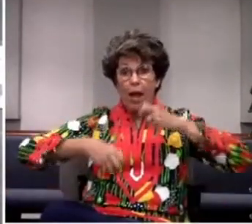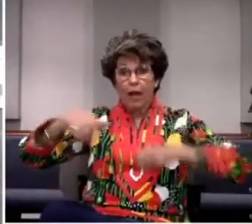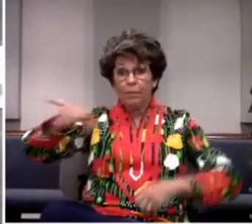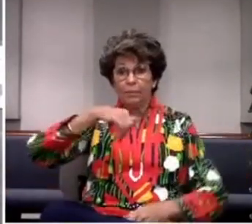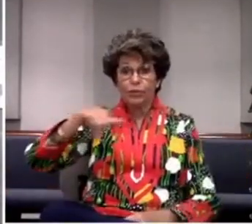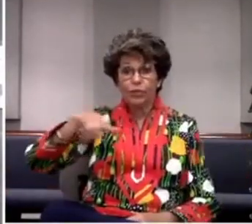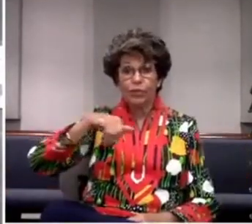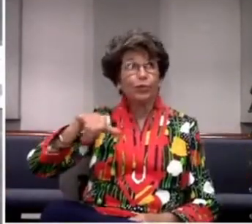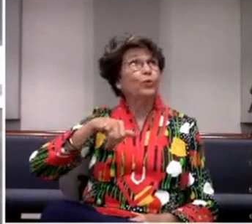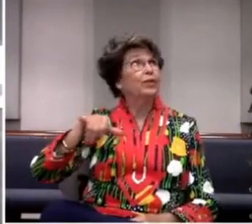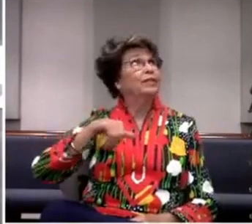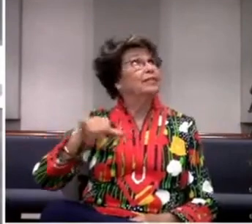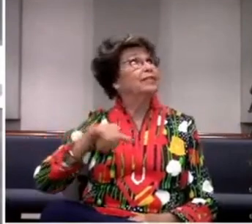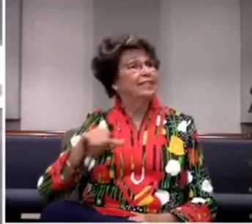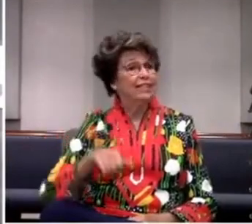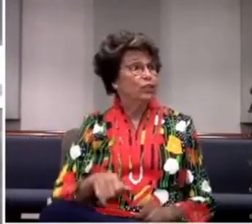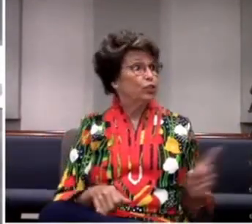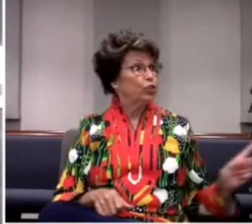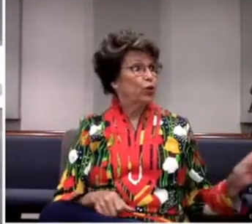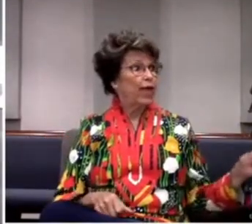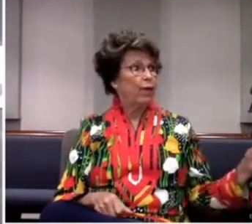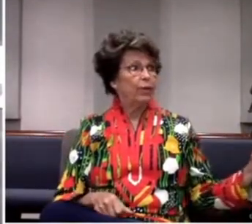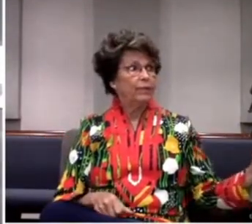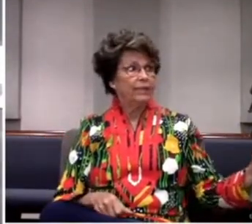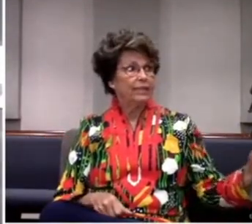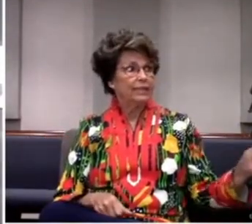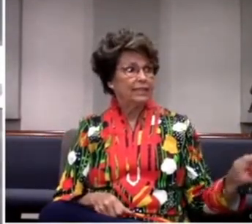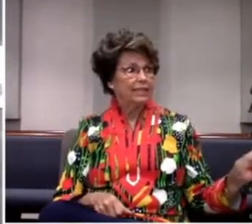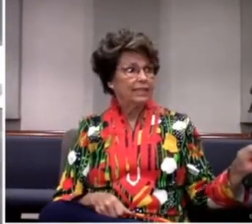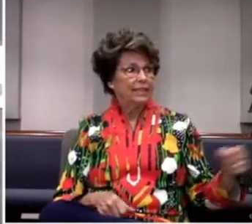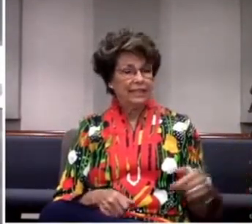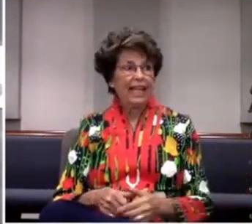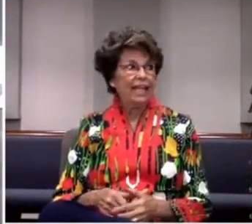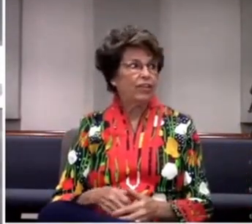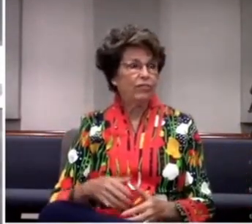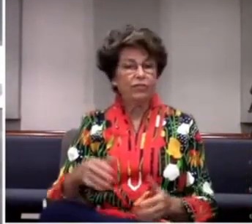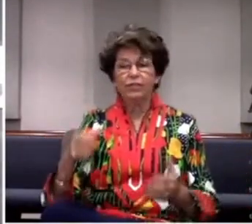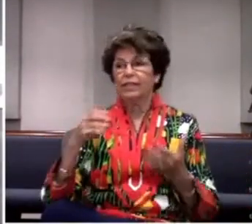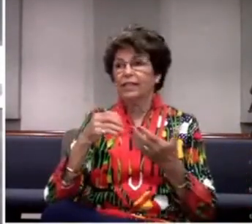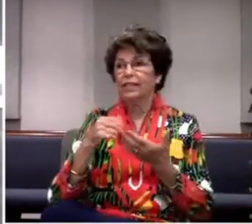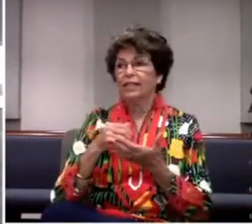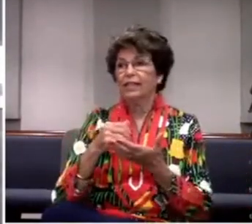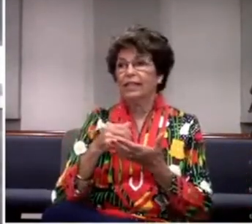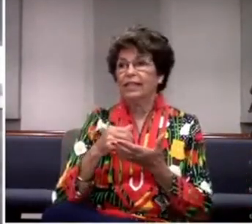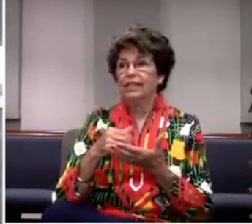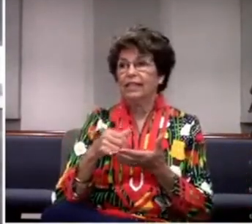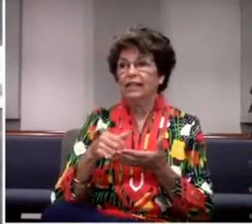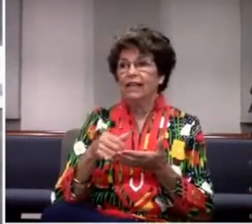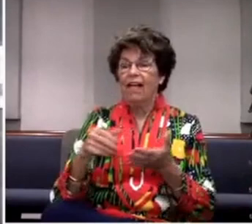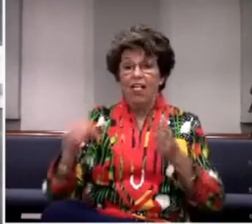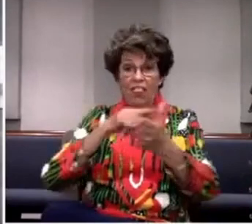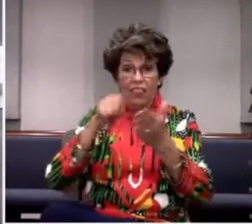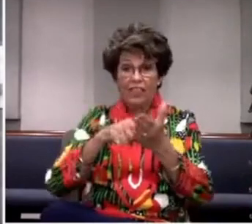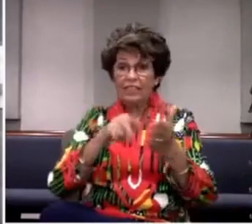We're human, right? So let me hit this, because this is powerful.